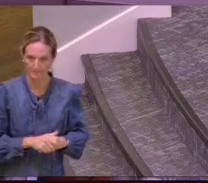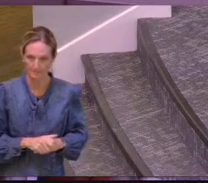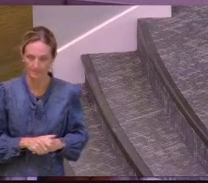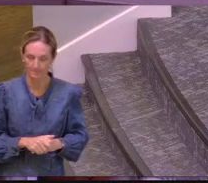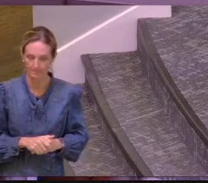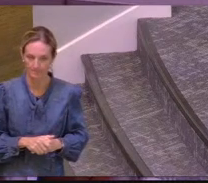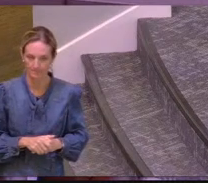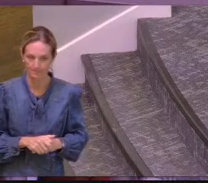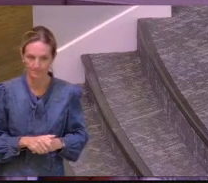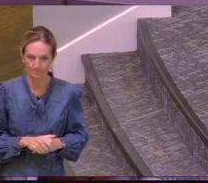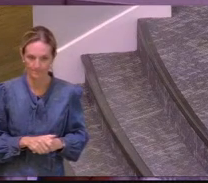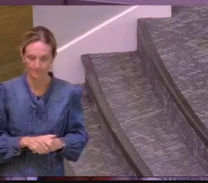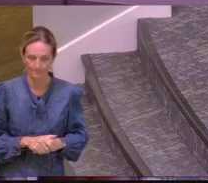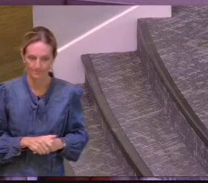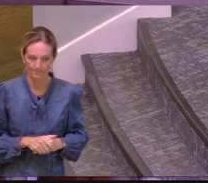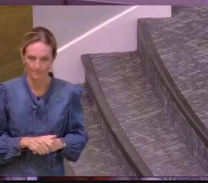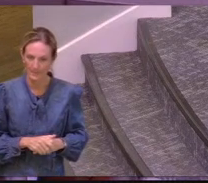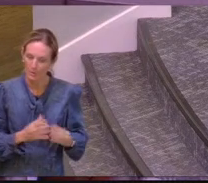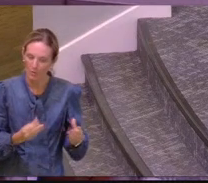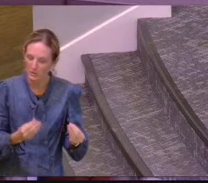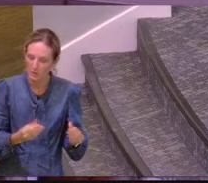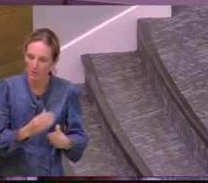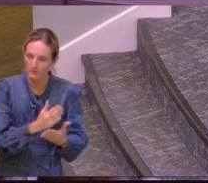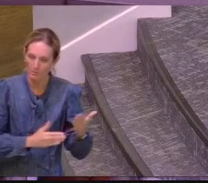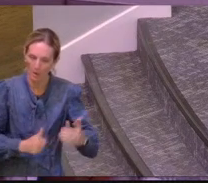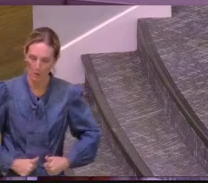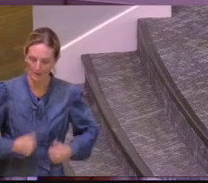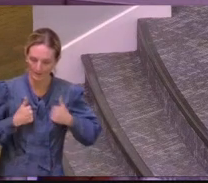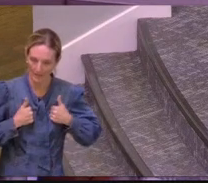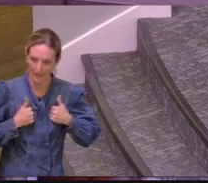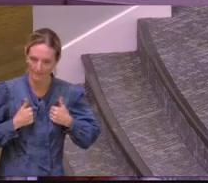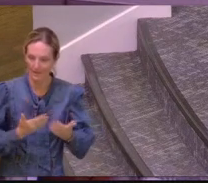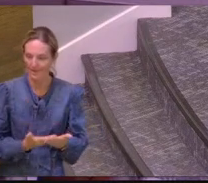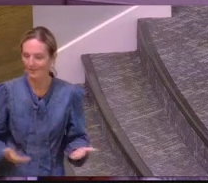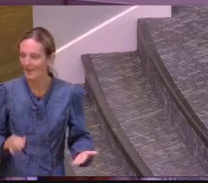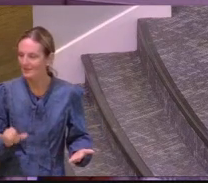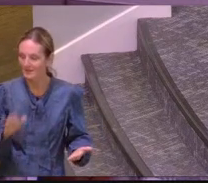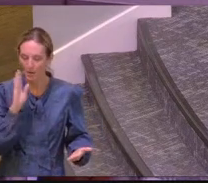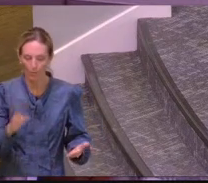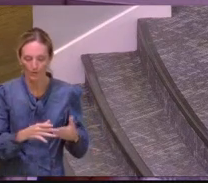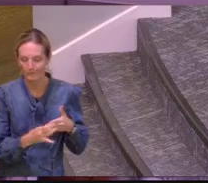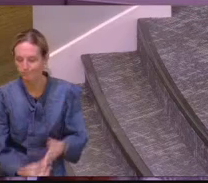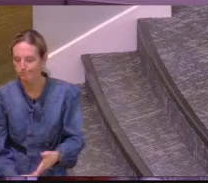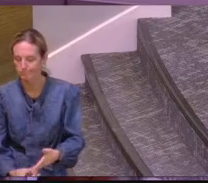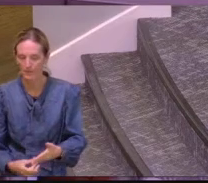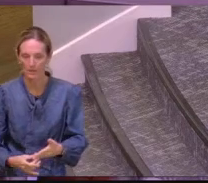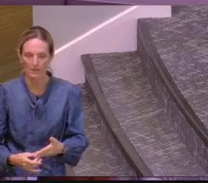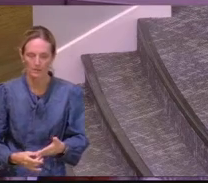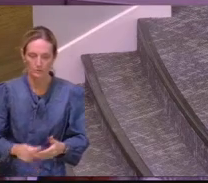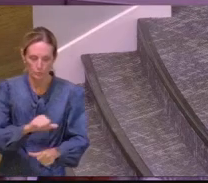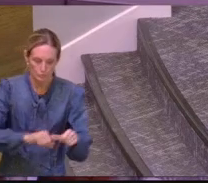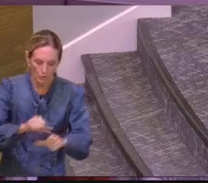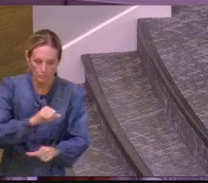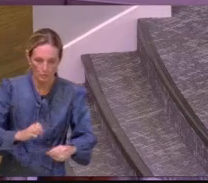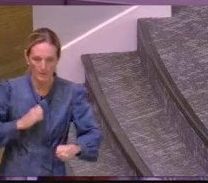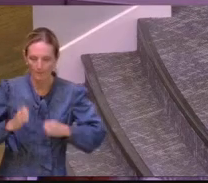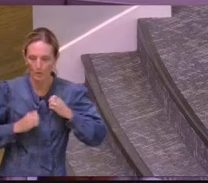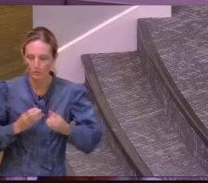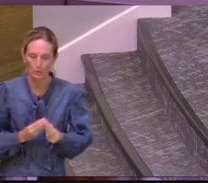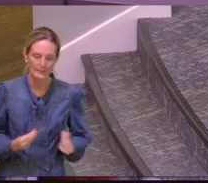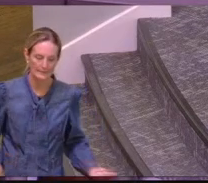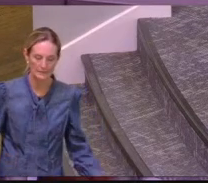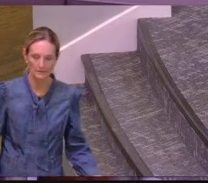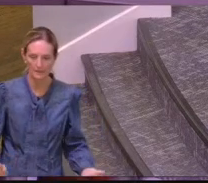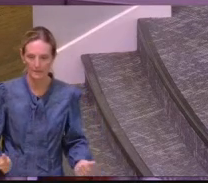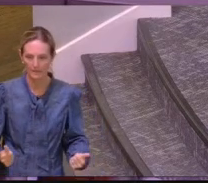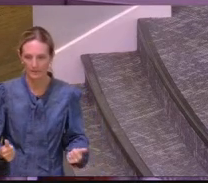again, to the softer side of life and to some of those things that will lead to social emotional healing and well-being a